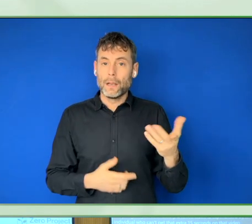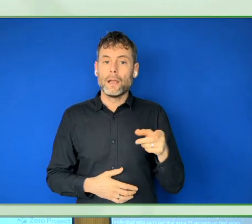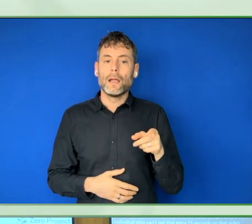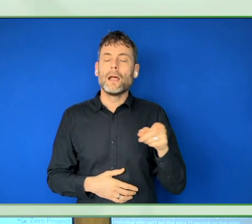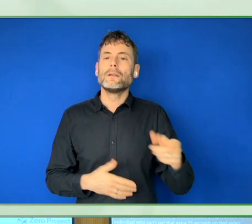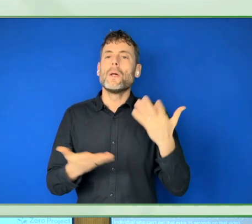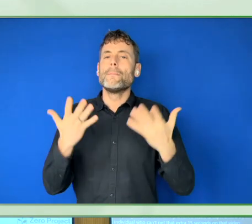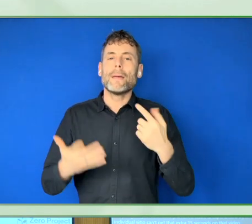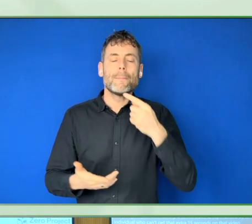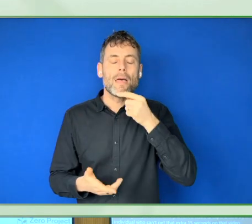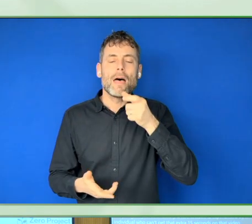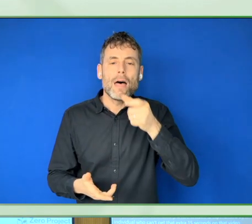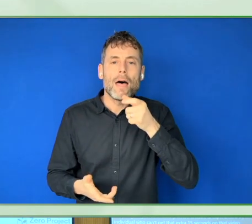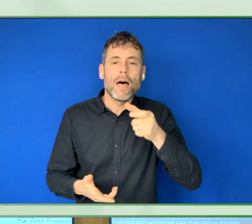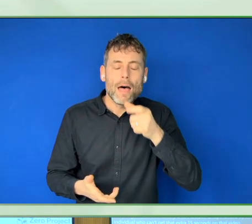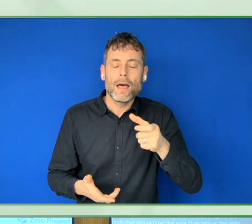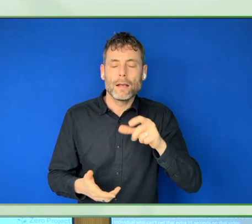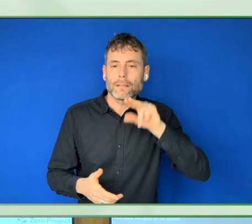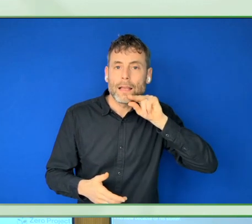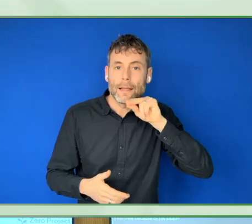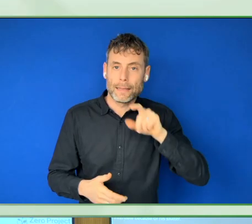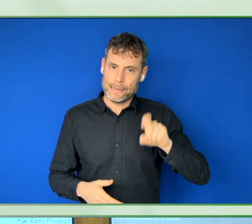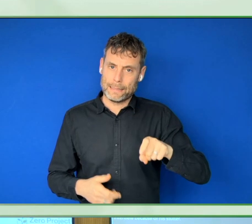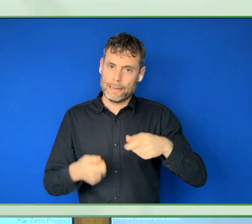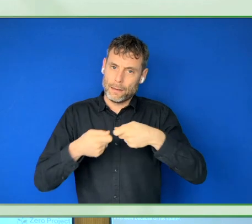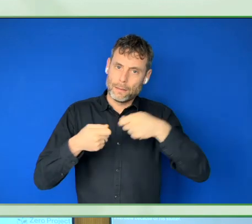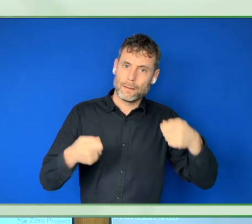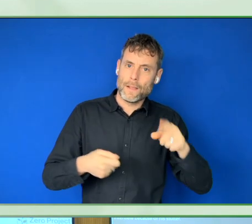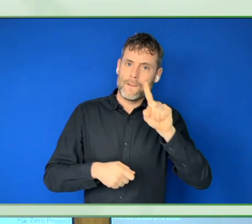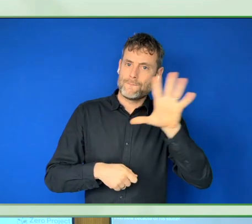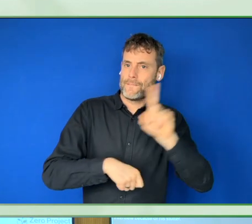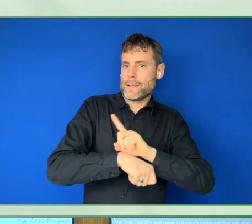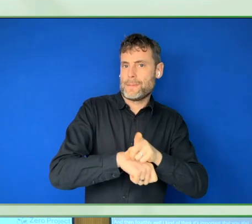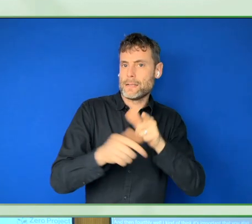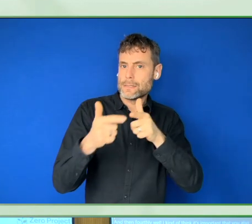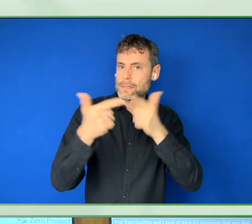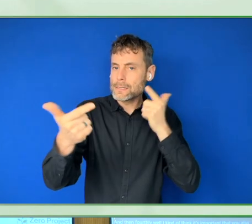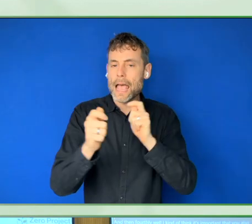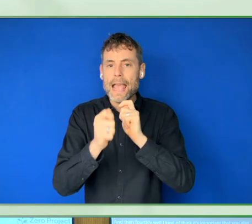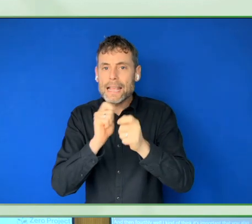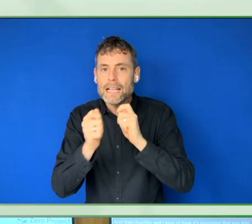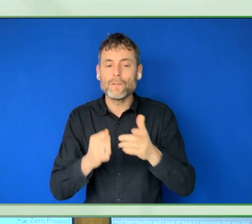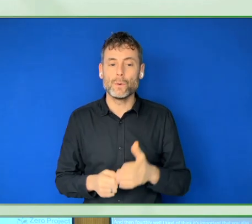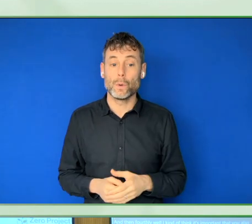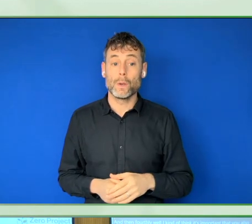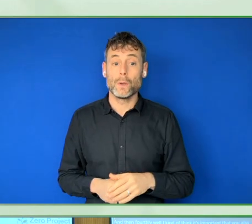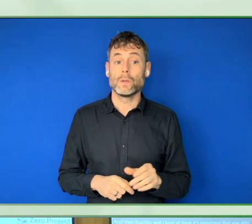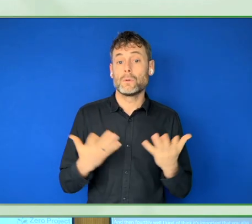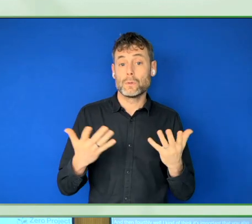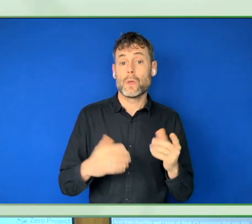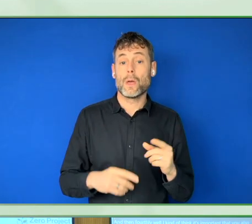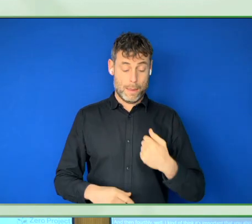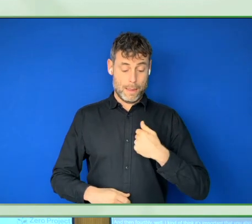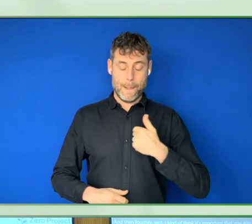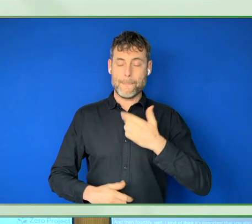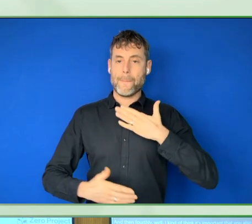And then fourthly, well, I kind of think it's important that you also align your behavior as a company with the